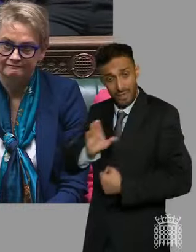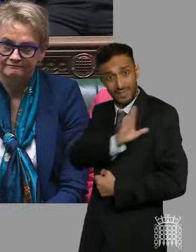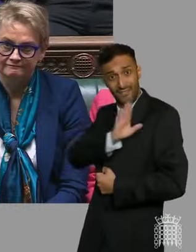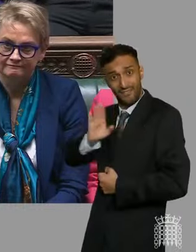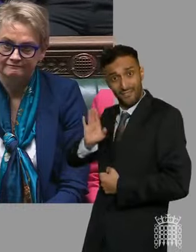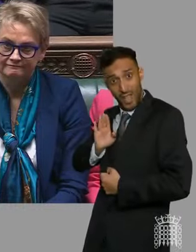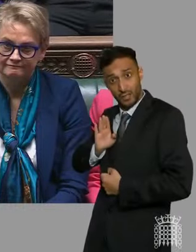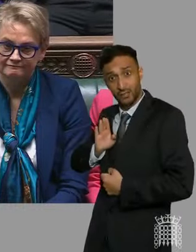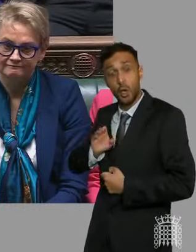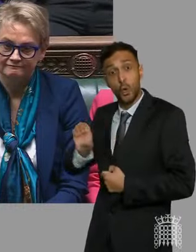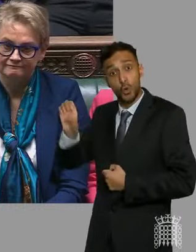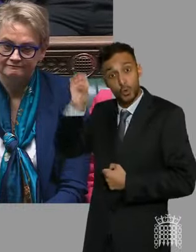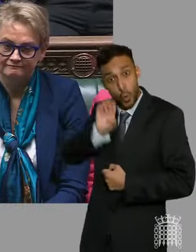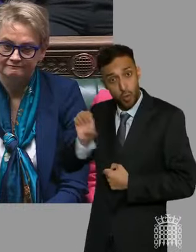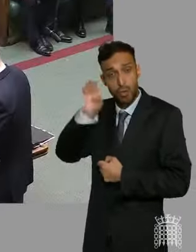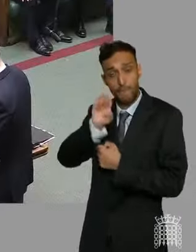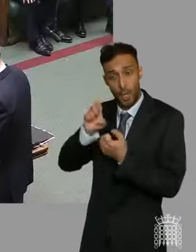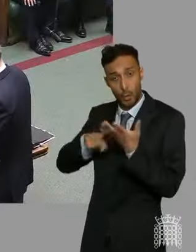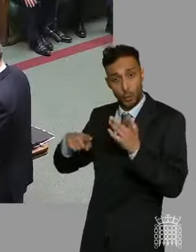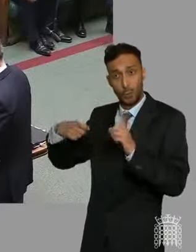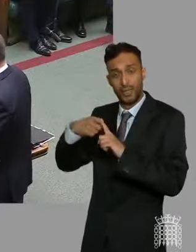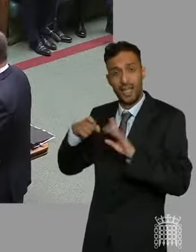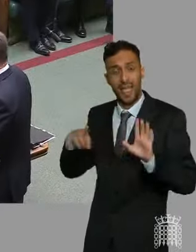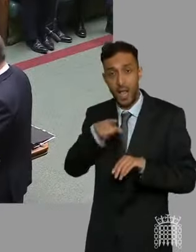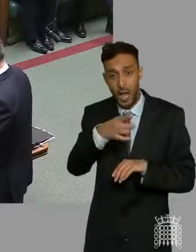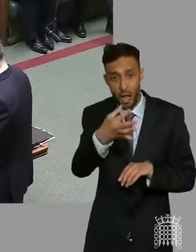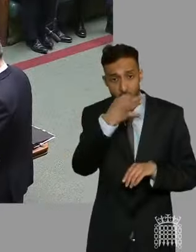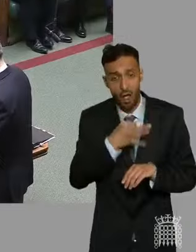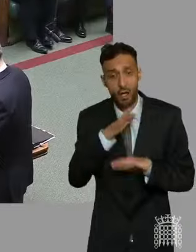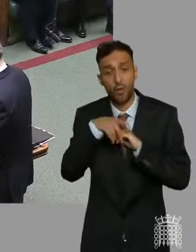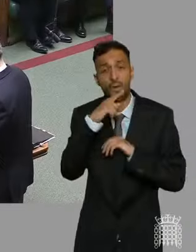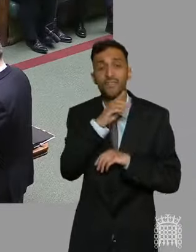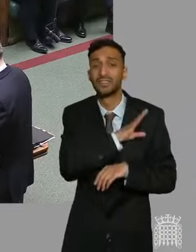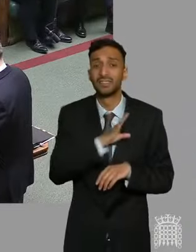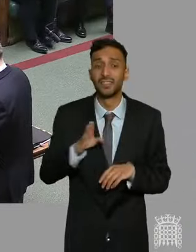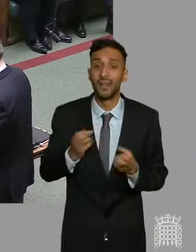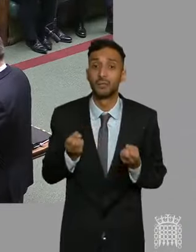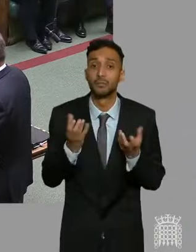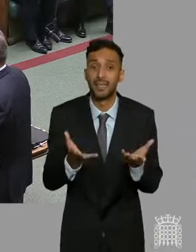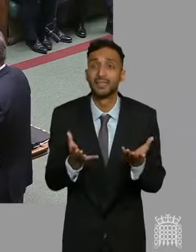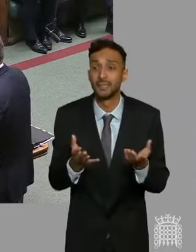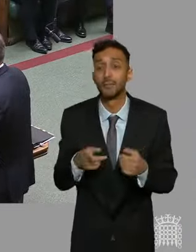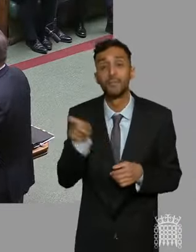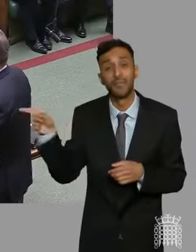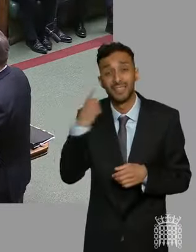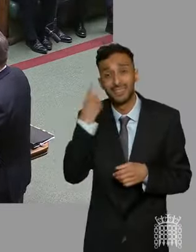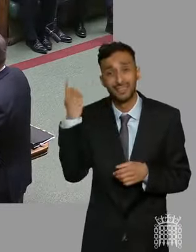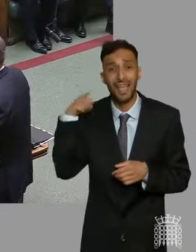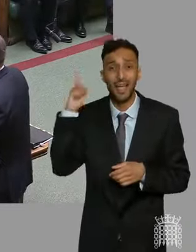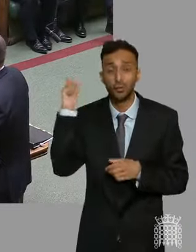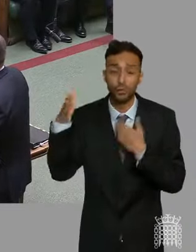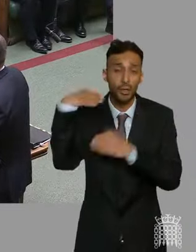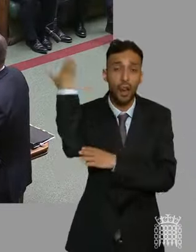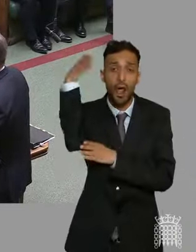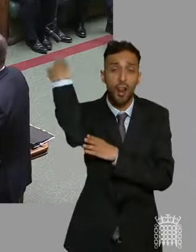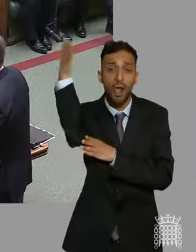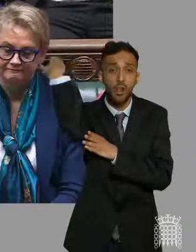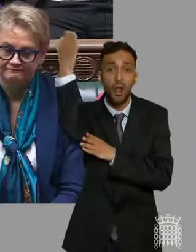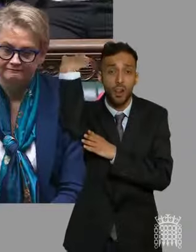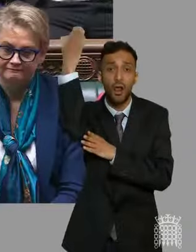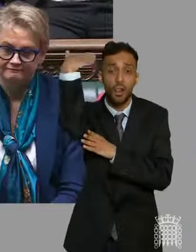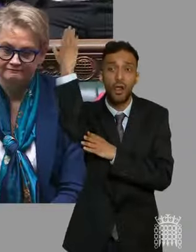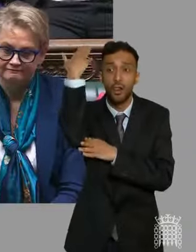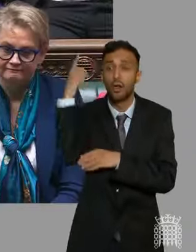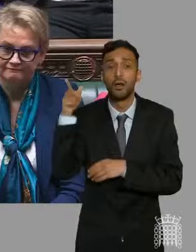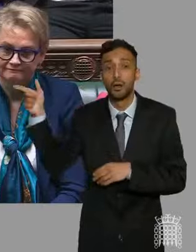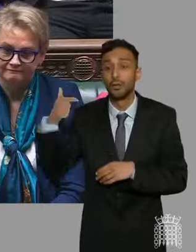gave what people have described as a rambling speech yesterday when she couldn't say what defence spending should be. We've been absolutely clear. We've